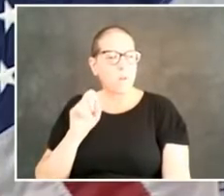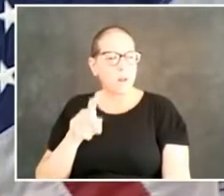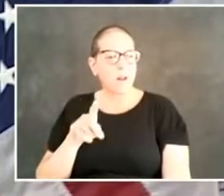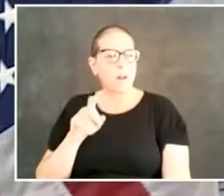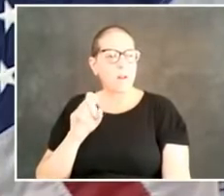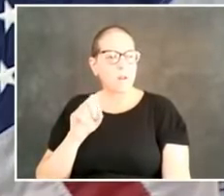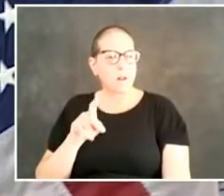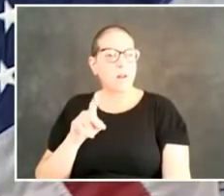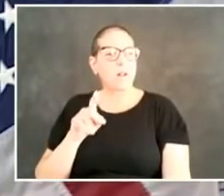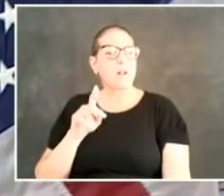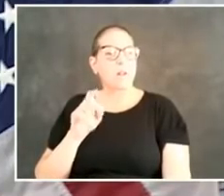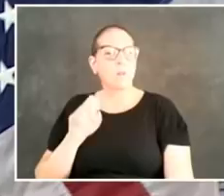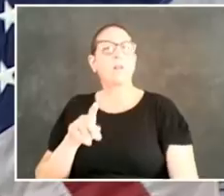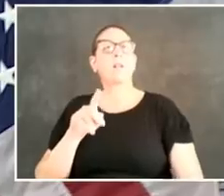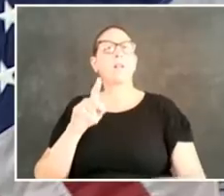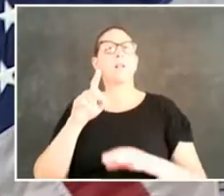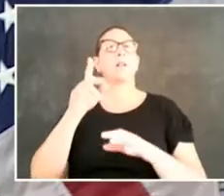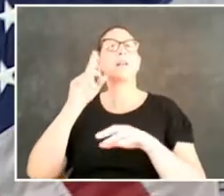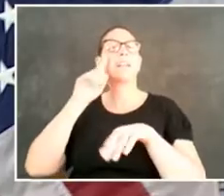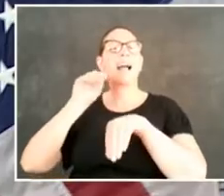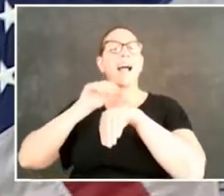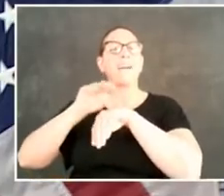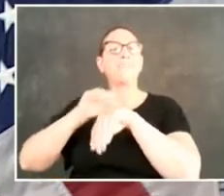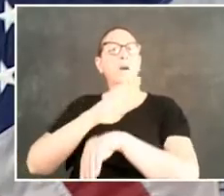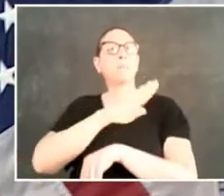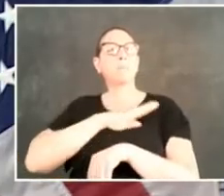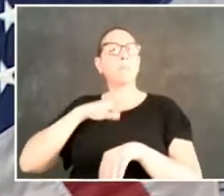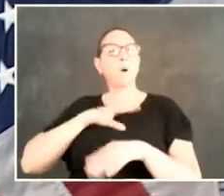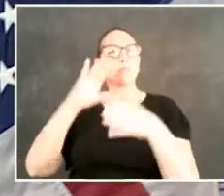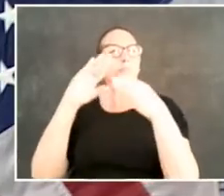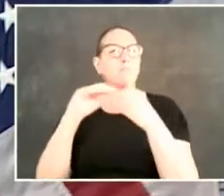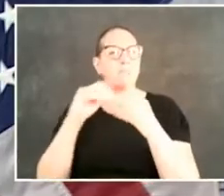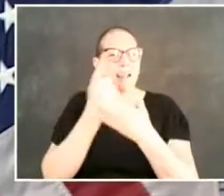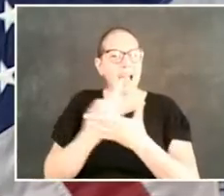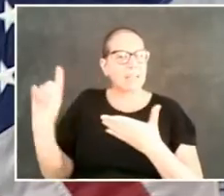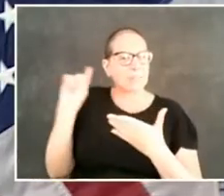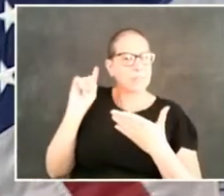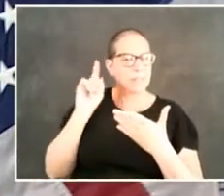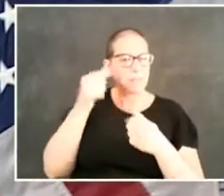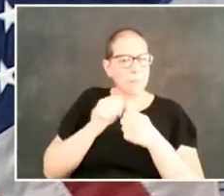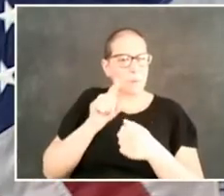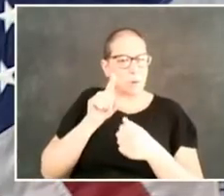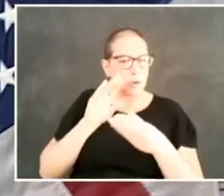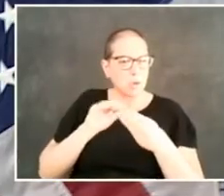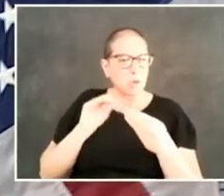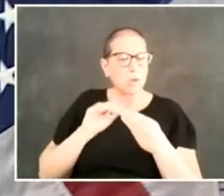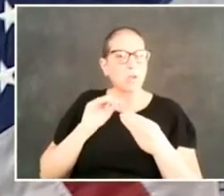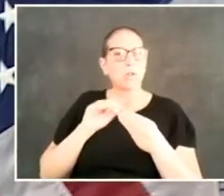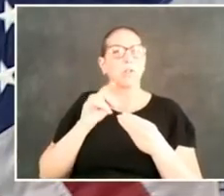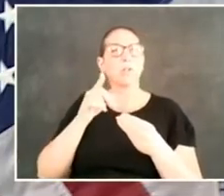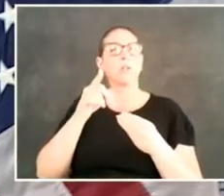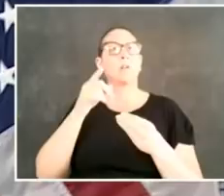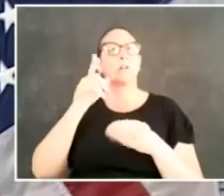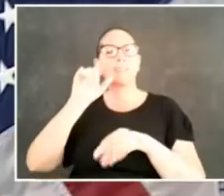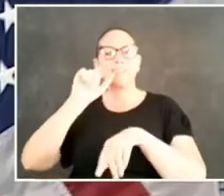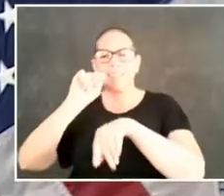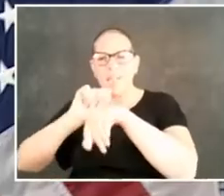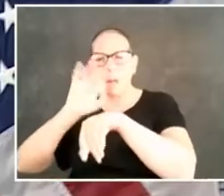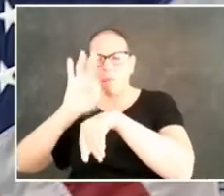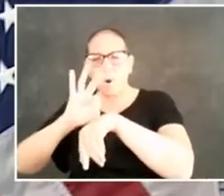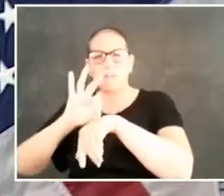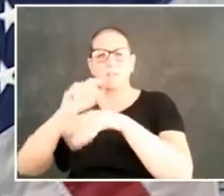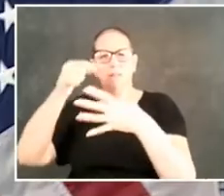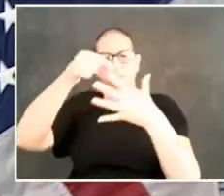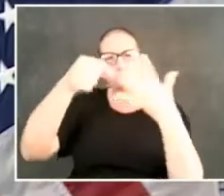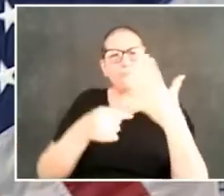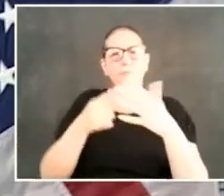I know you said they were going to start meeting May 1st, that went past. So just wanted to know how those were going. I'm not sure